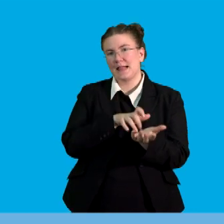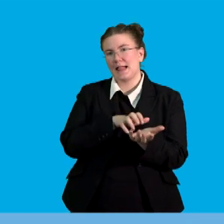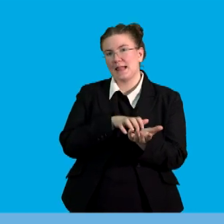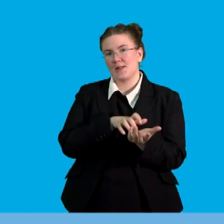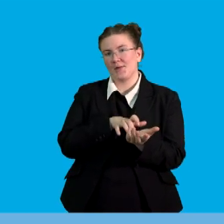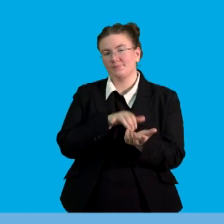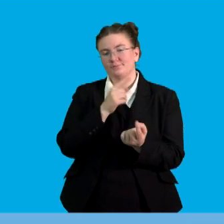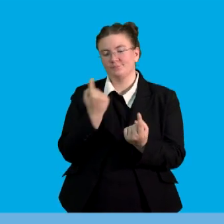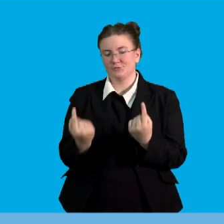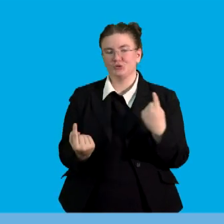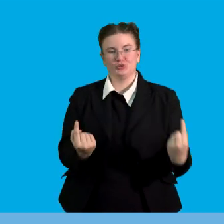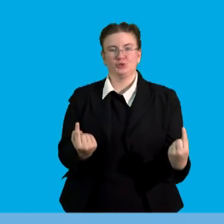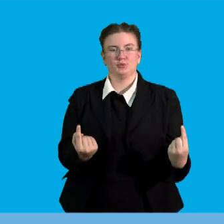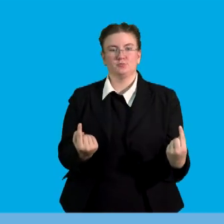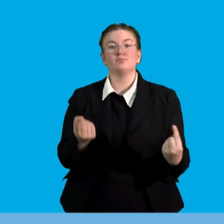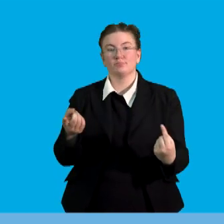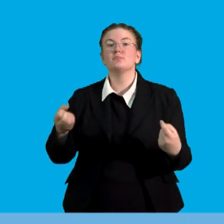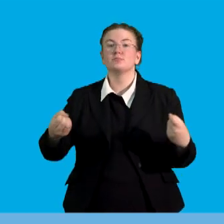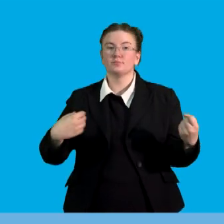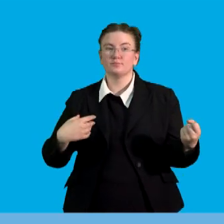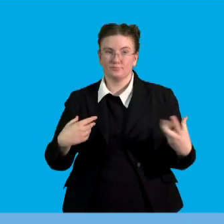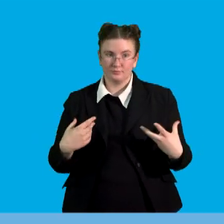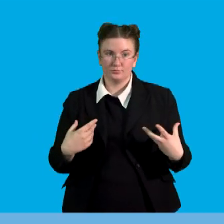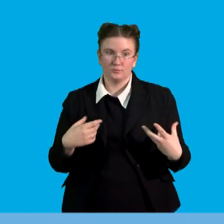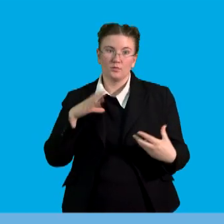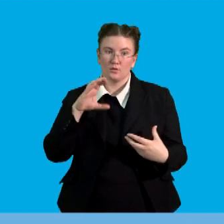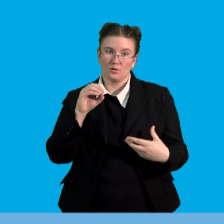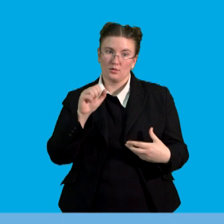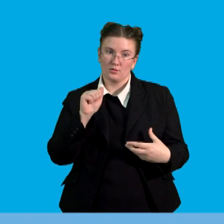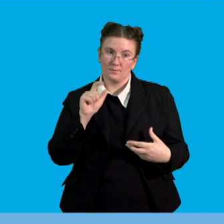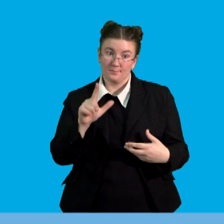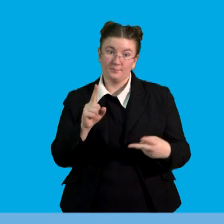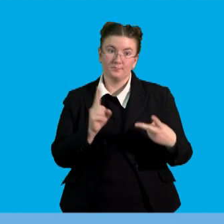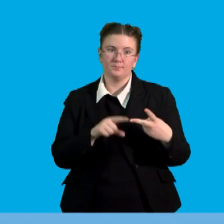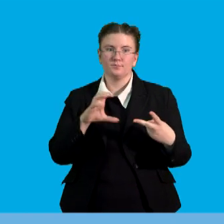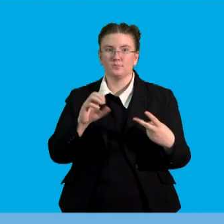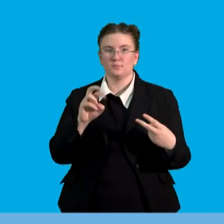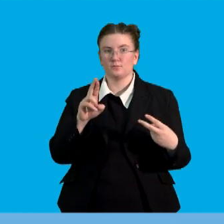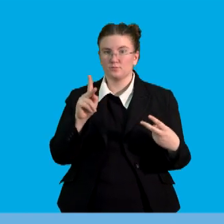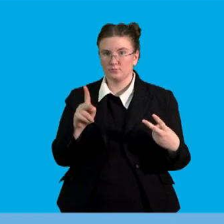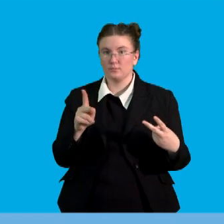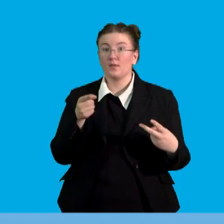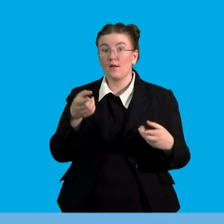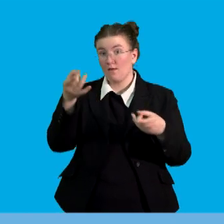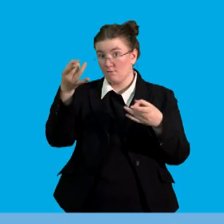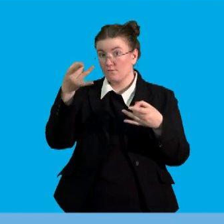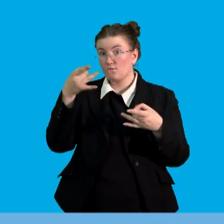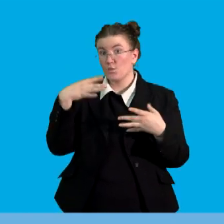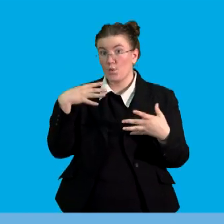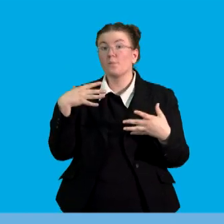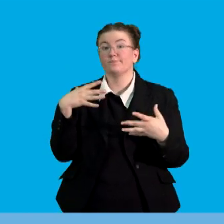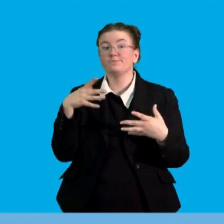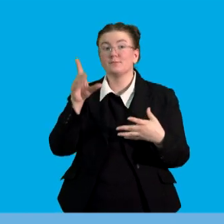mass of each piece. So we are given these two materials. We have the coal and the coke, and we are told